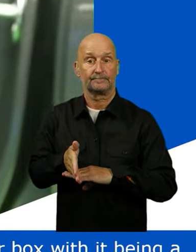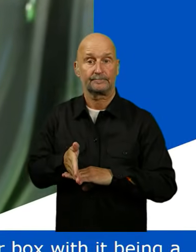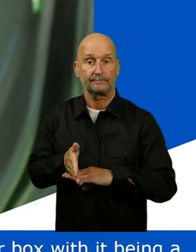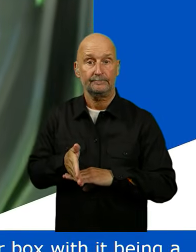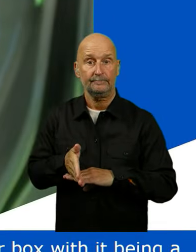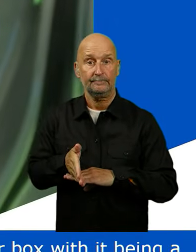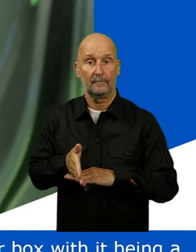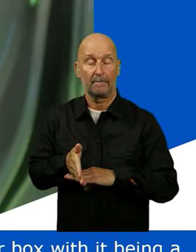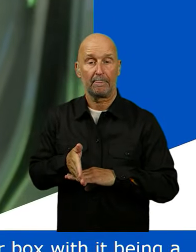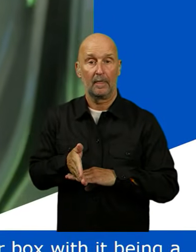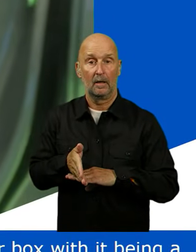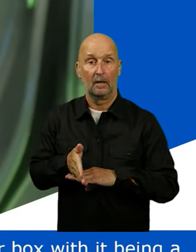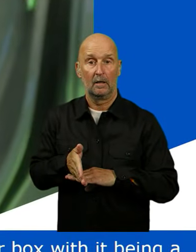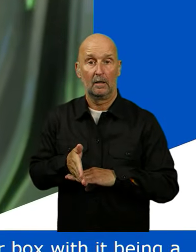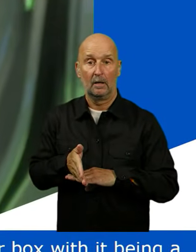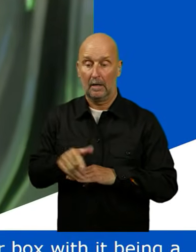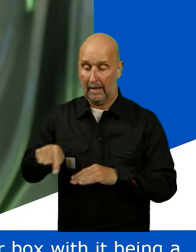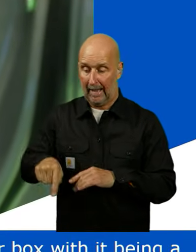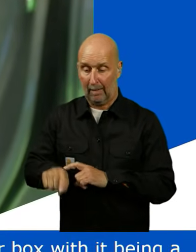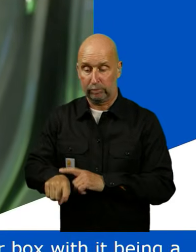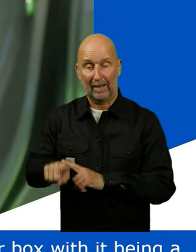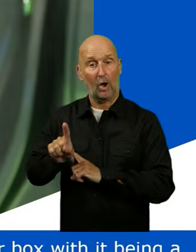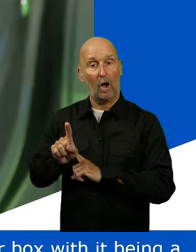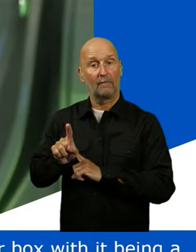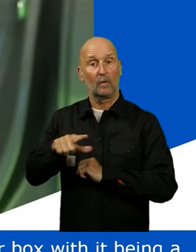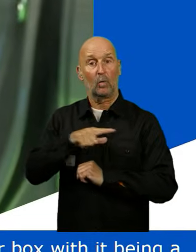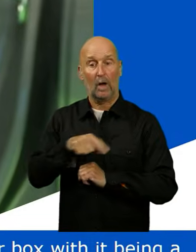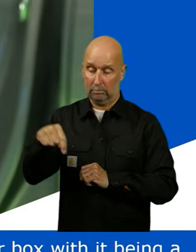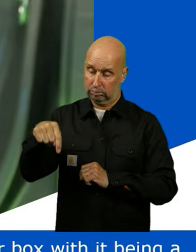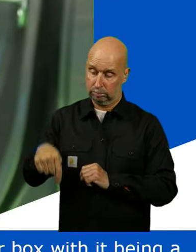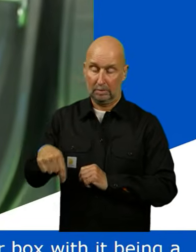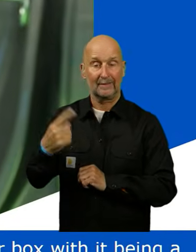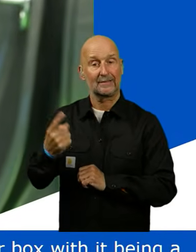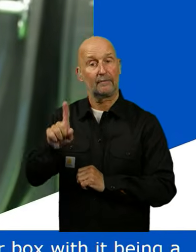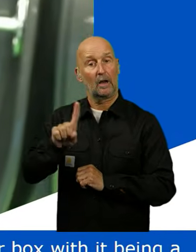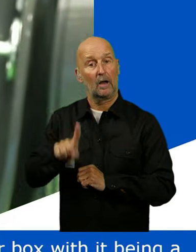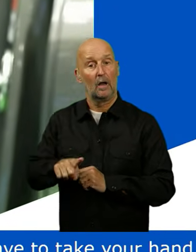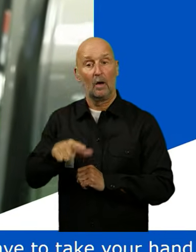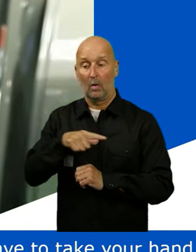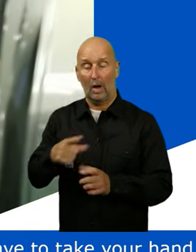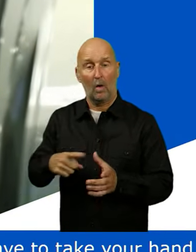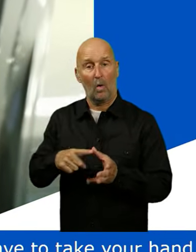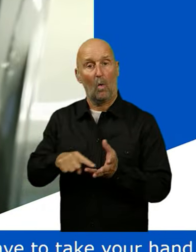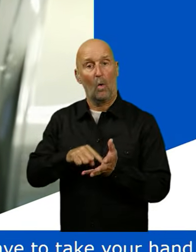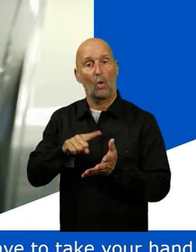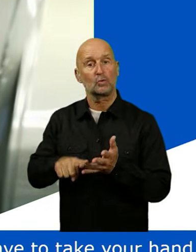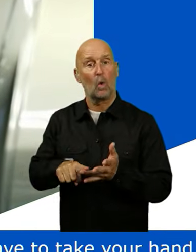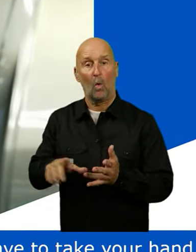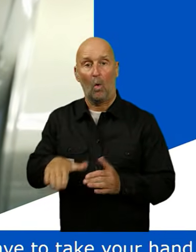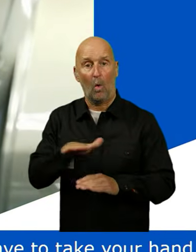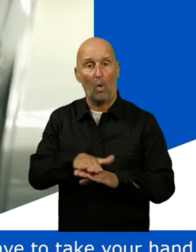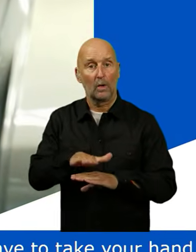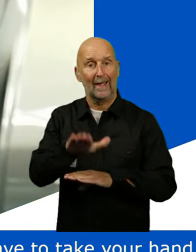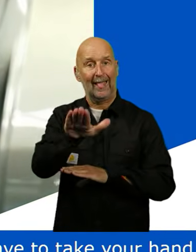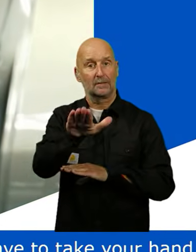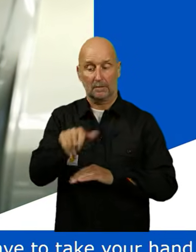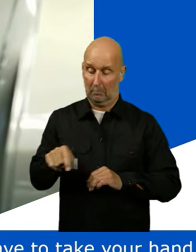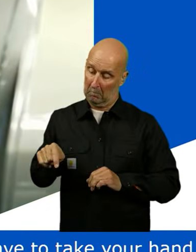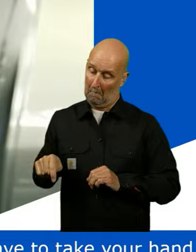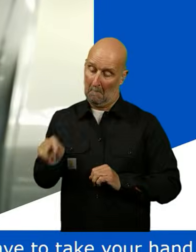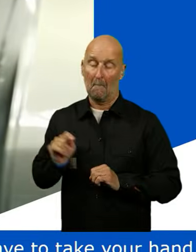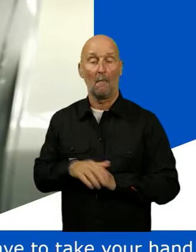take your handbrake off because you've got this electronic handbrake, and it includes an auto hold function for on hills as